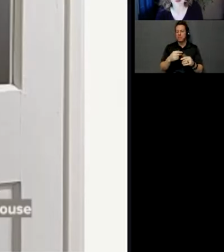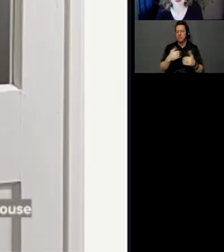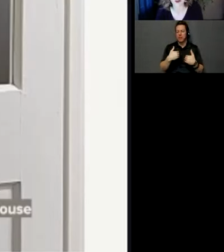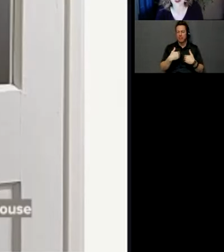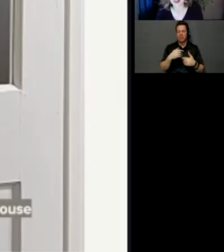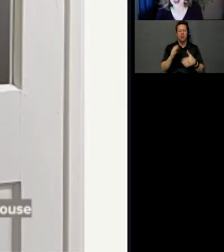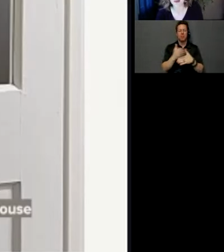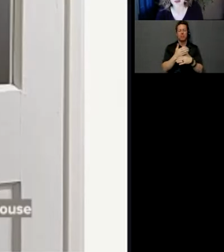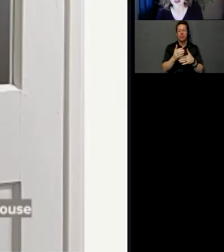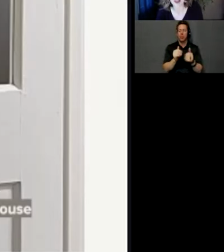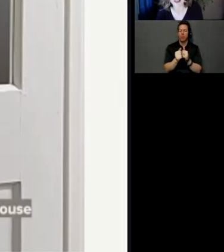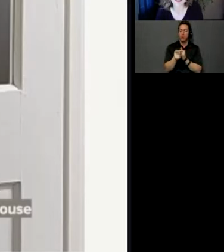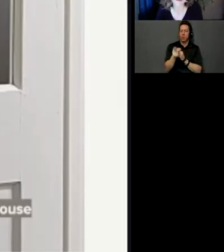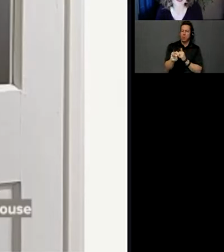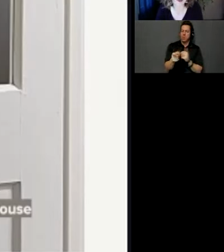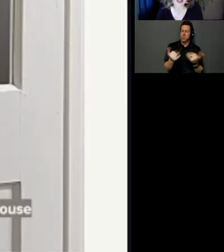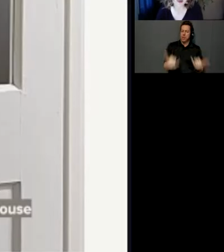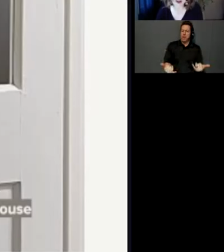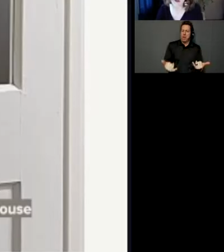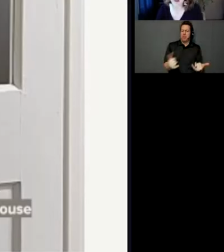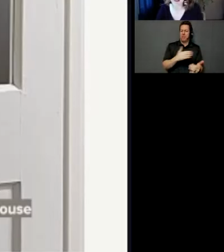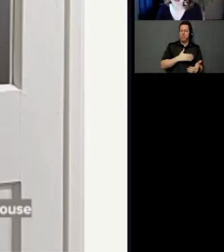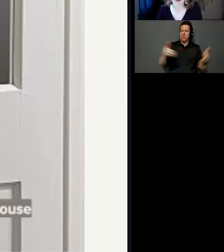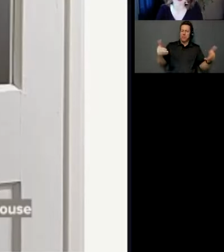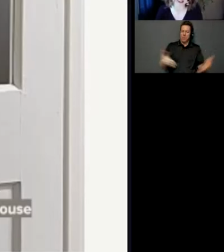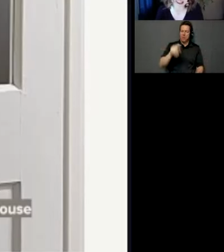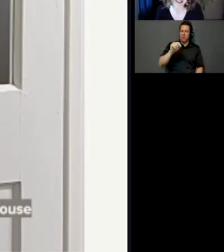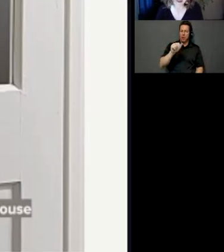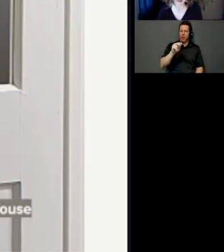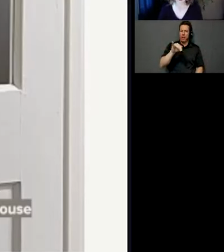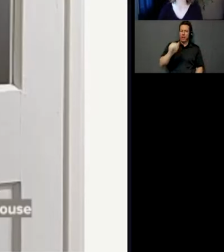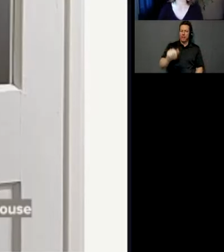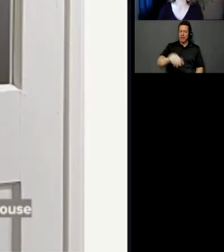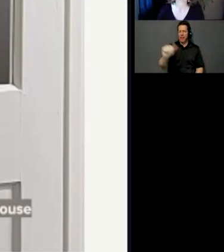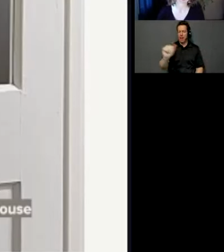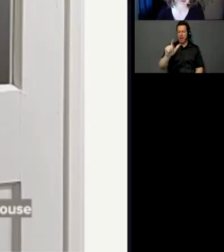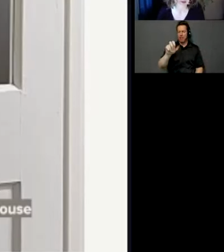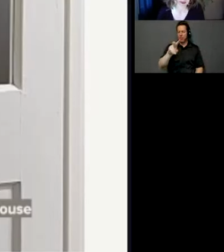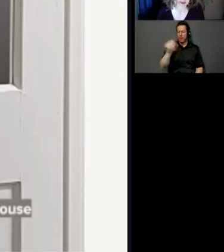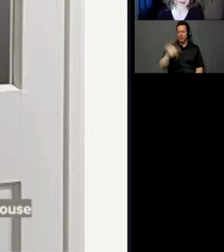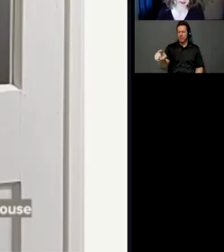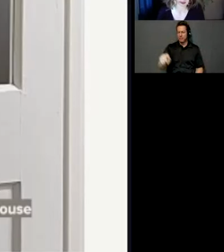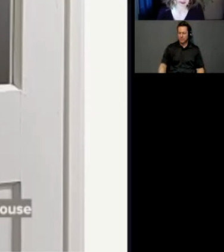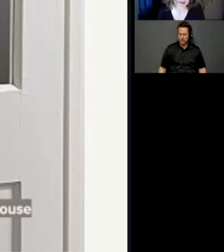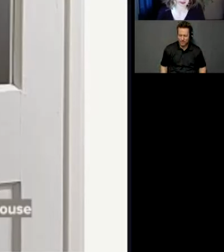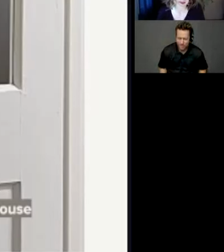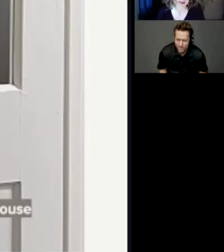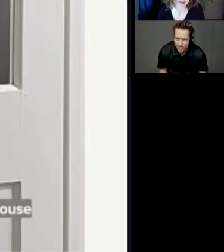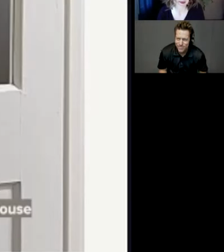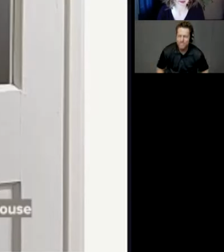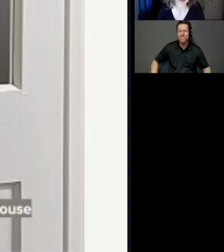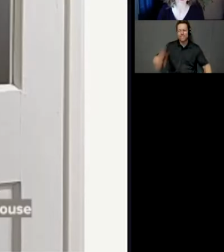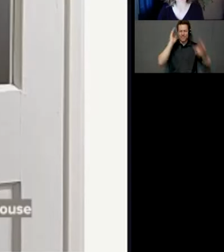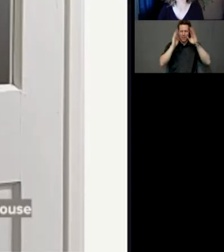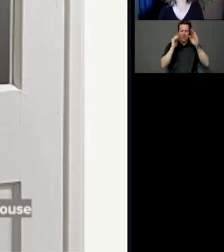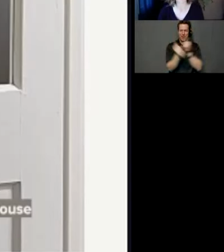you through her upcoming events. So please welcome Tania Alvarez. Hi, everyone. Thank you for